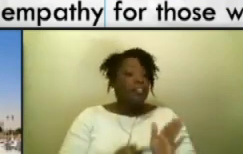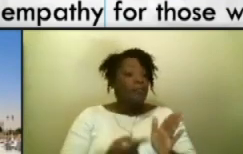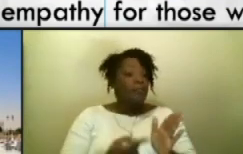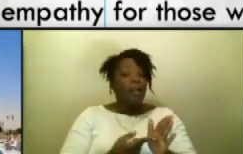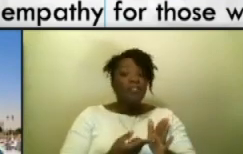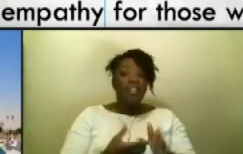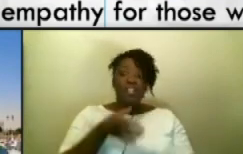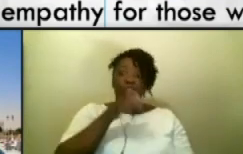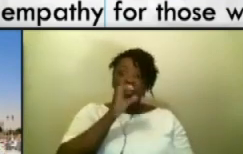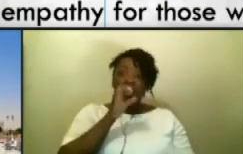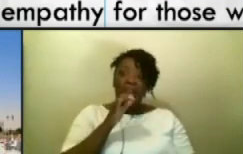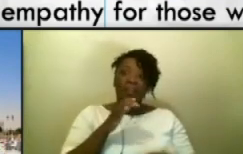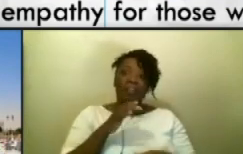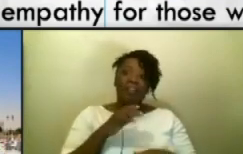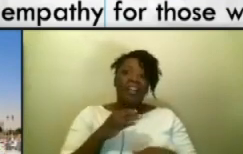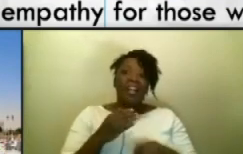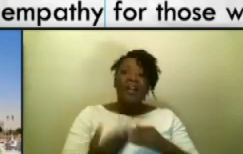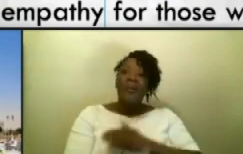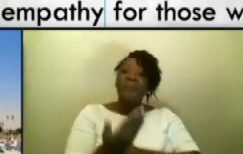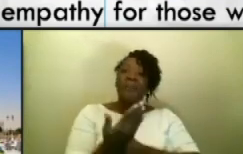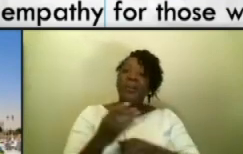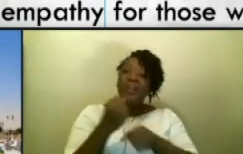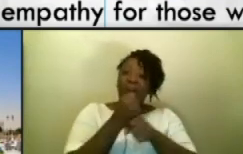time because they're deprived of it for the whole day.